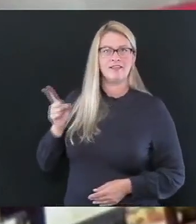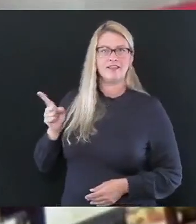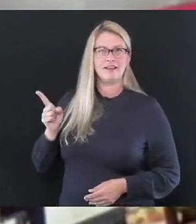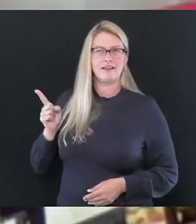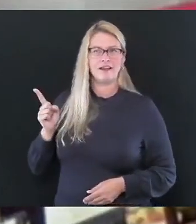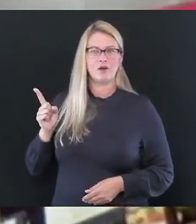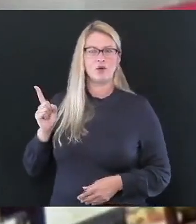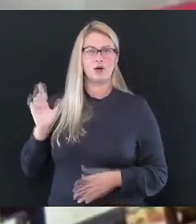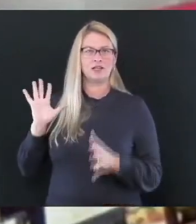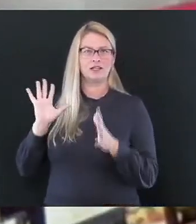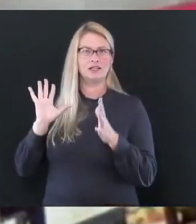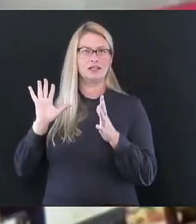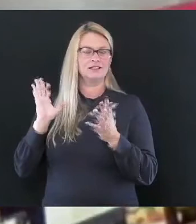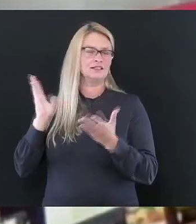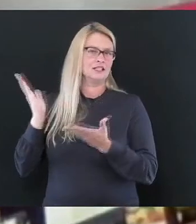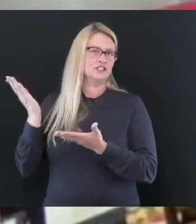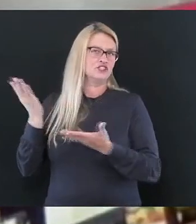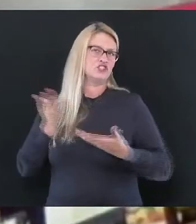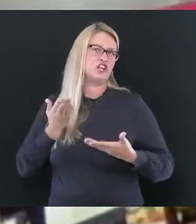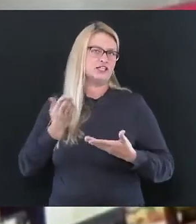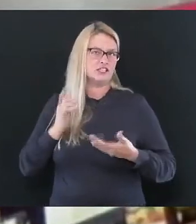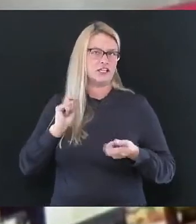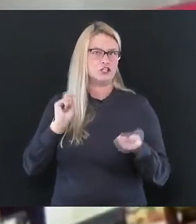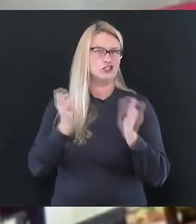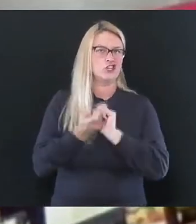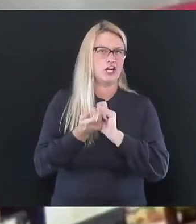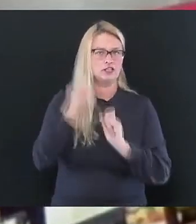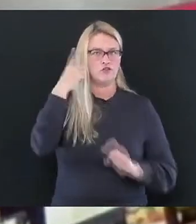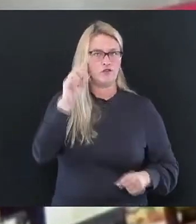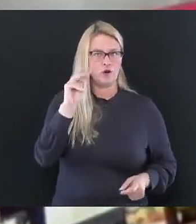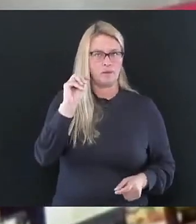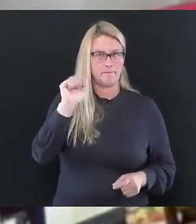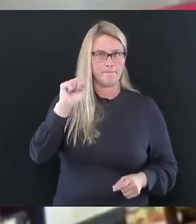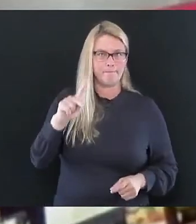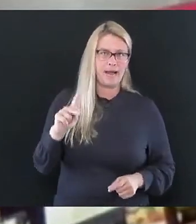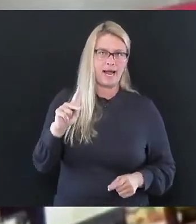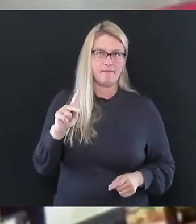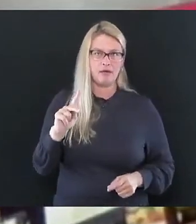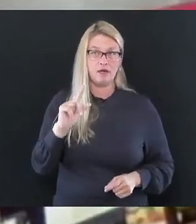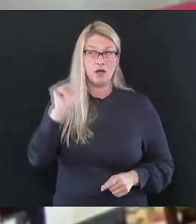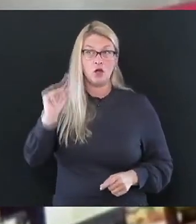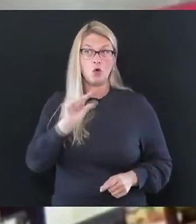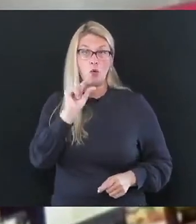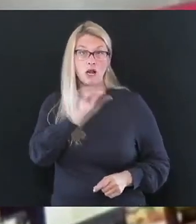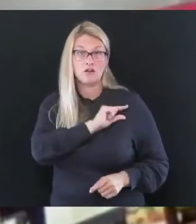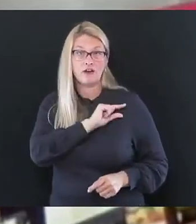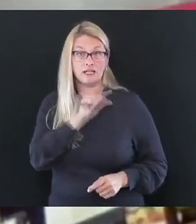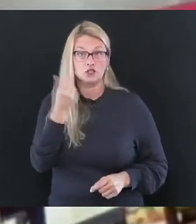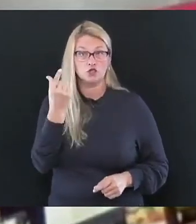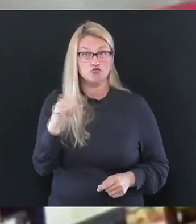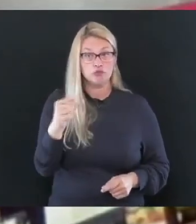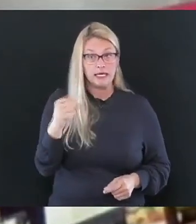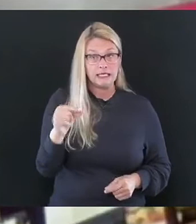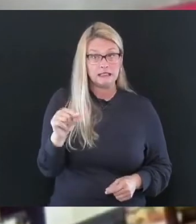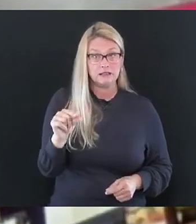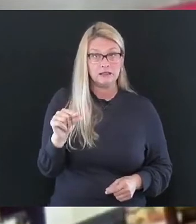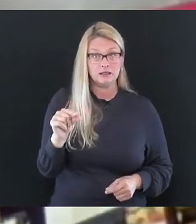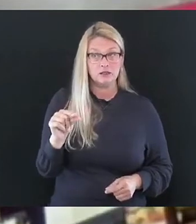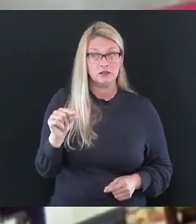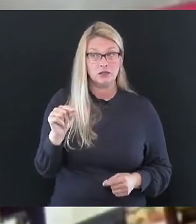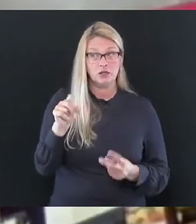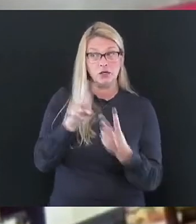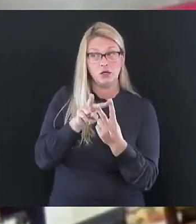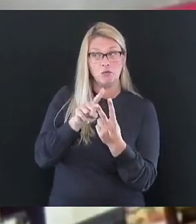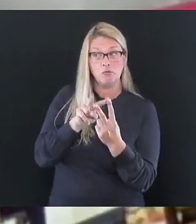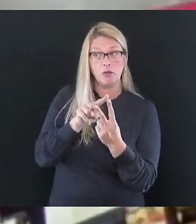tweak, and that would be for a county to qualify as green, it would have to be green under both parameters